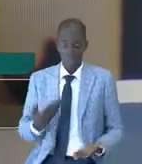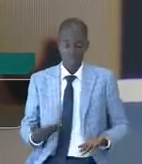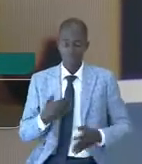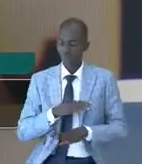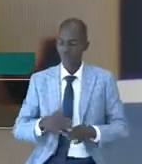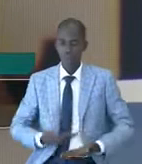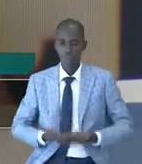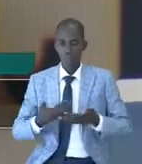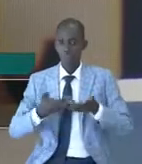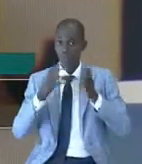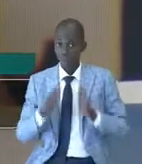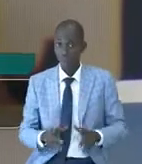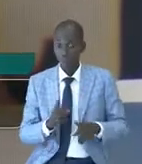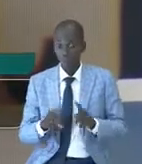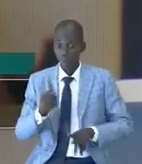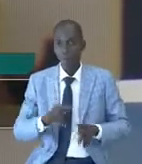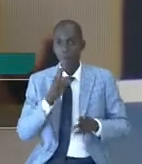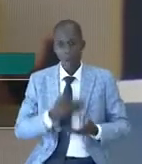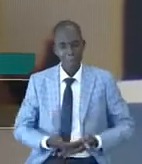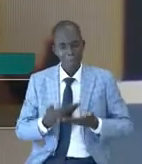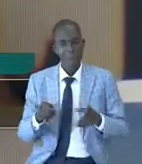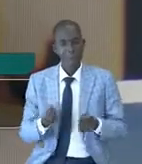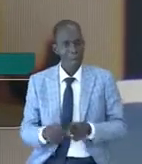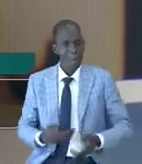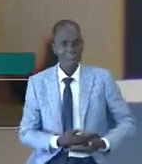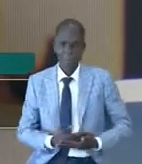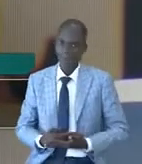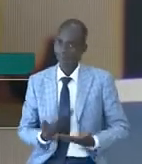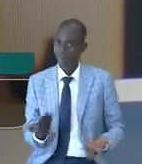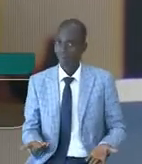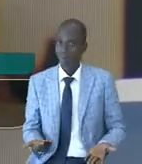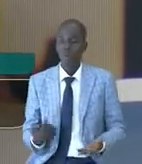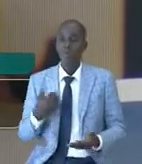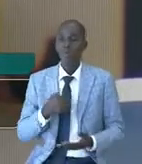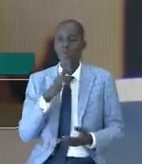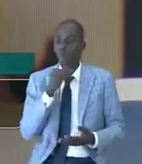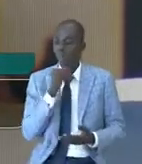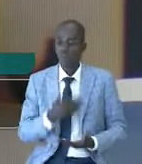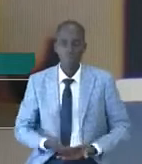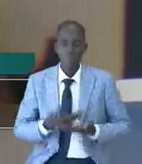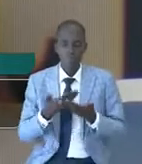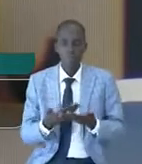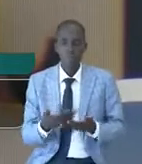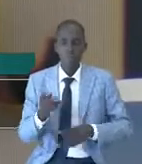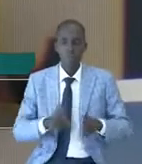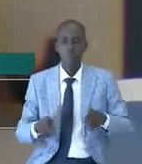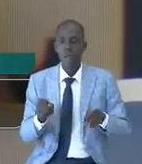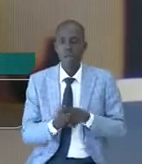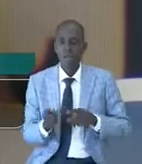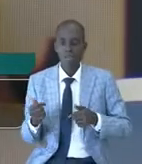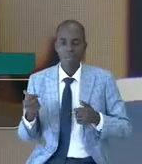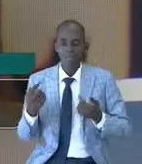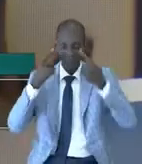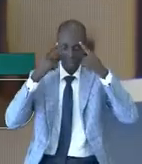here. They are born as babies. They are not born as artists here. They are born